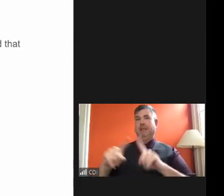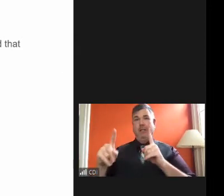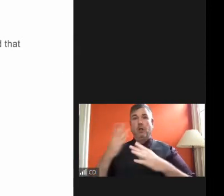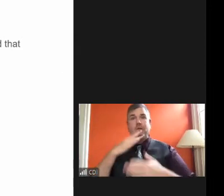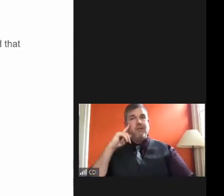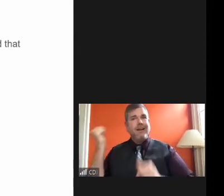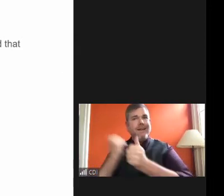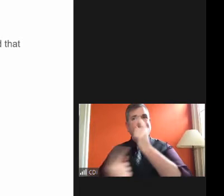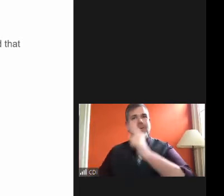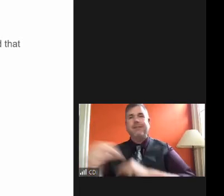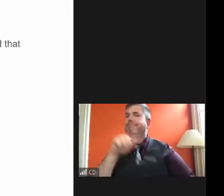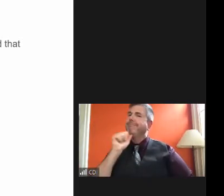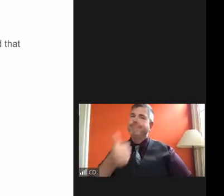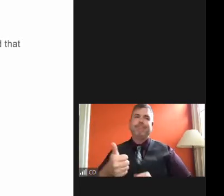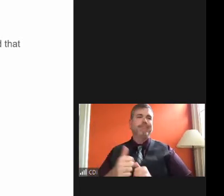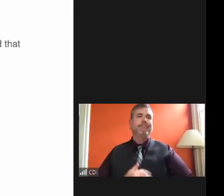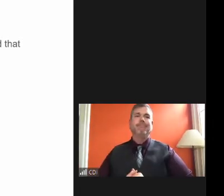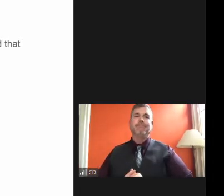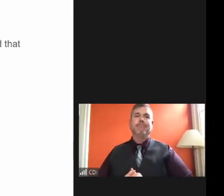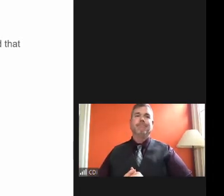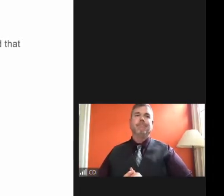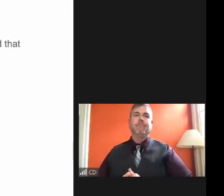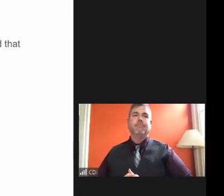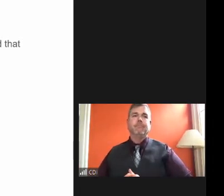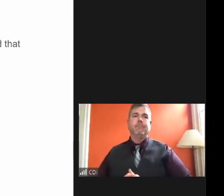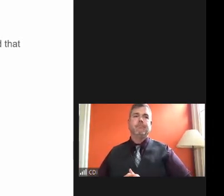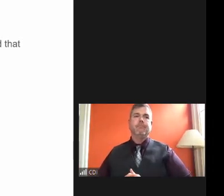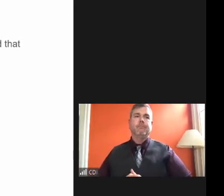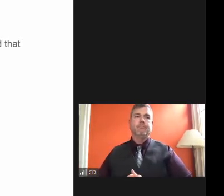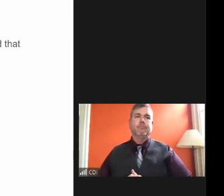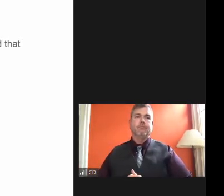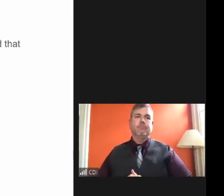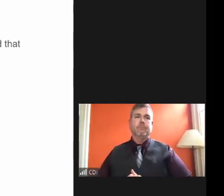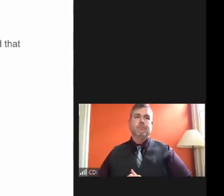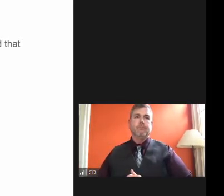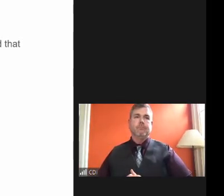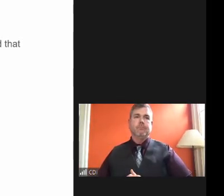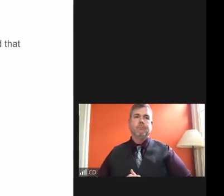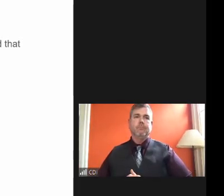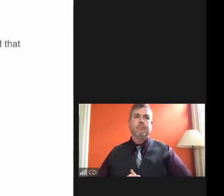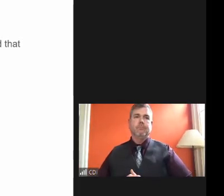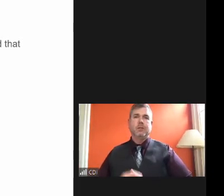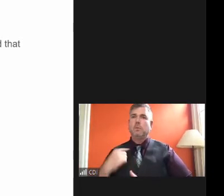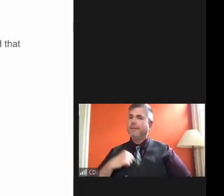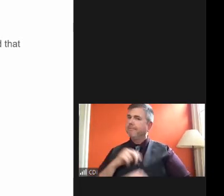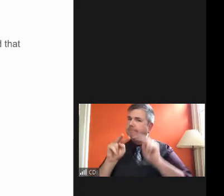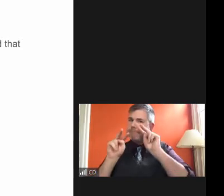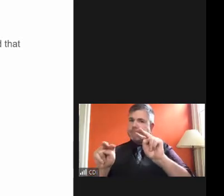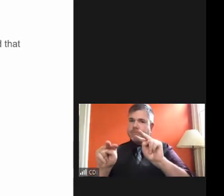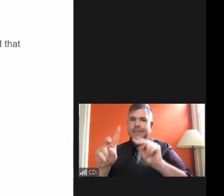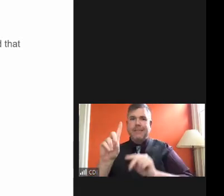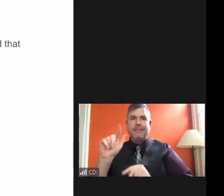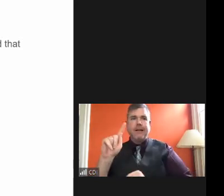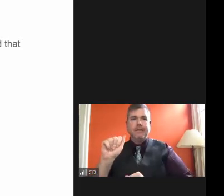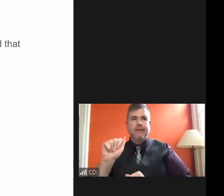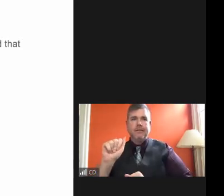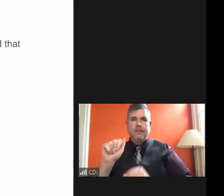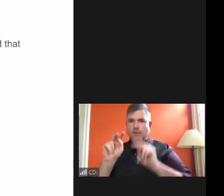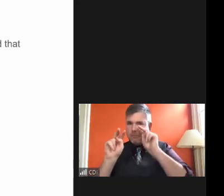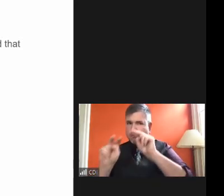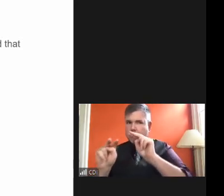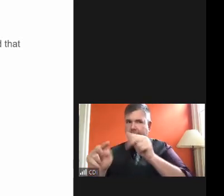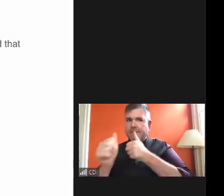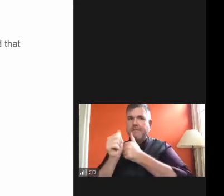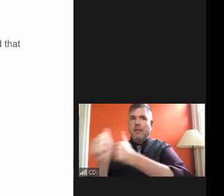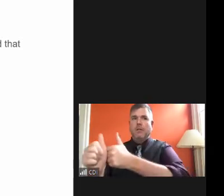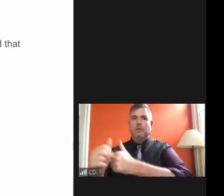We're following the data. That's the best way for us to understand where we are as a community and what's safe or not, is really to lean into the